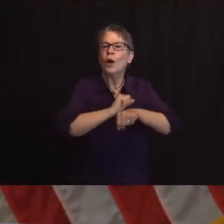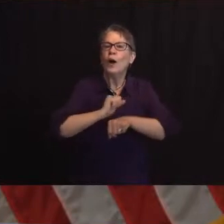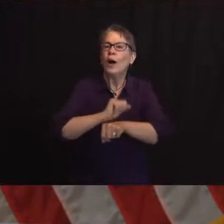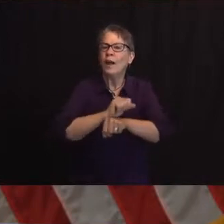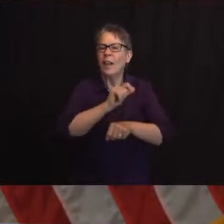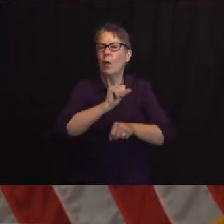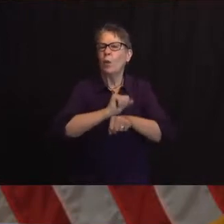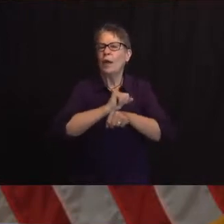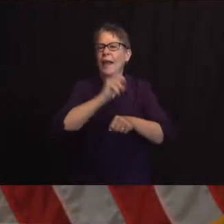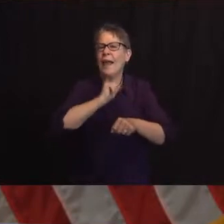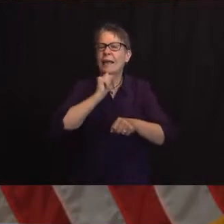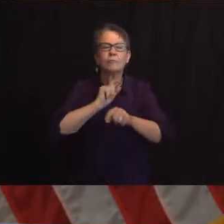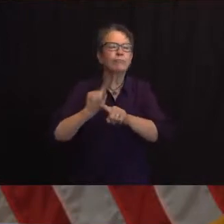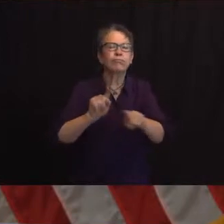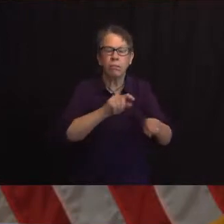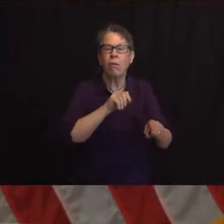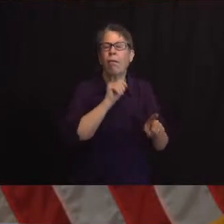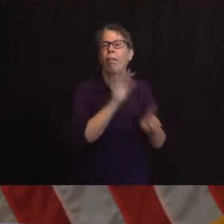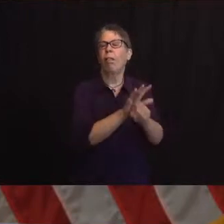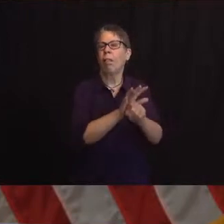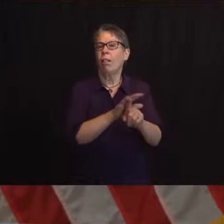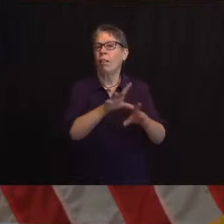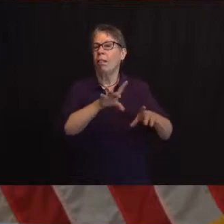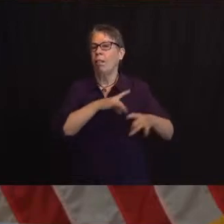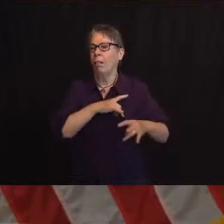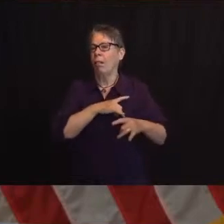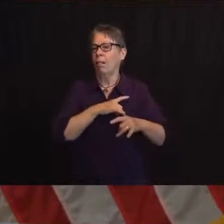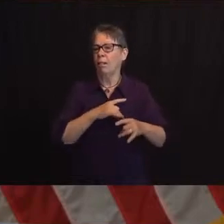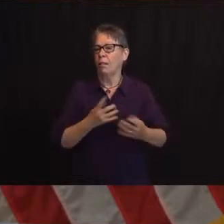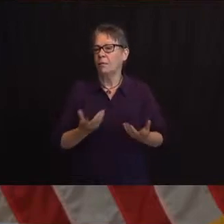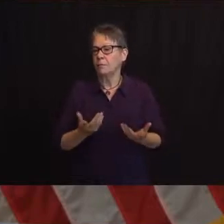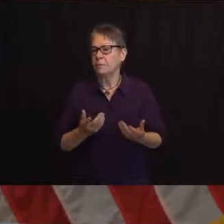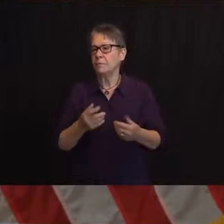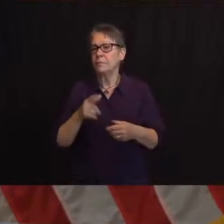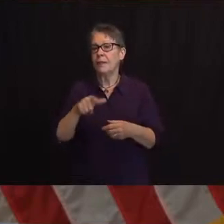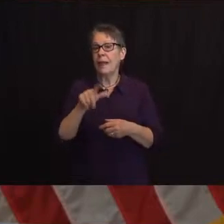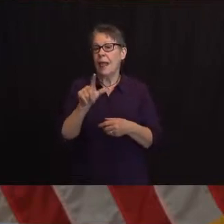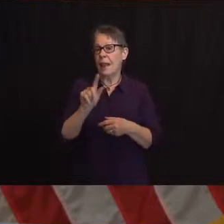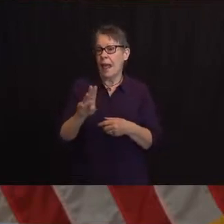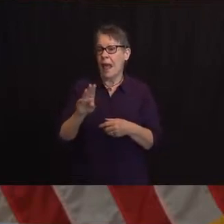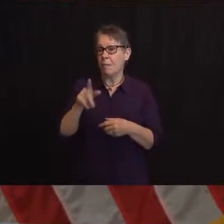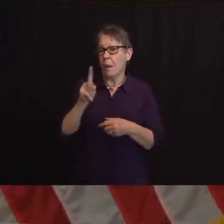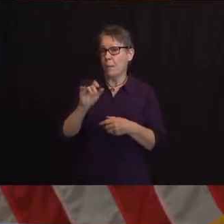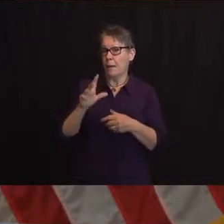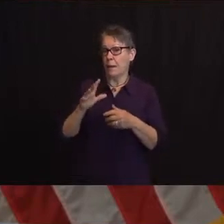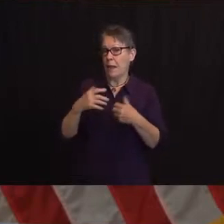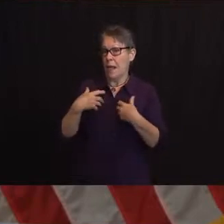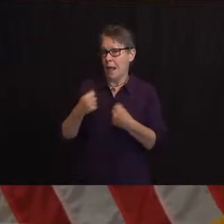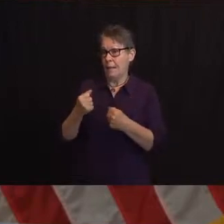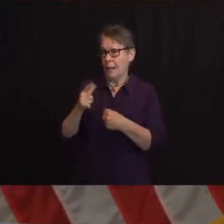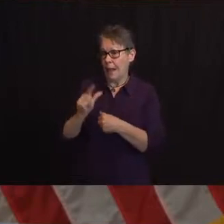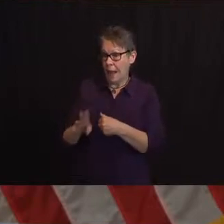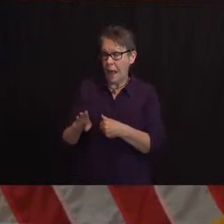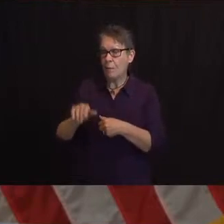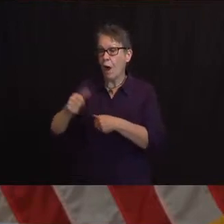concerned, our laboratory, our public health laboratory, in conjunction with commercial labs across the state as well as the